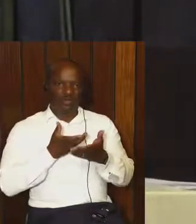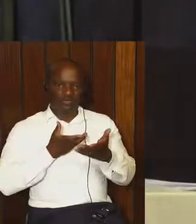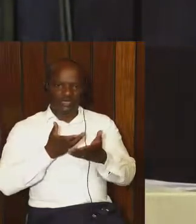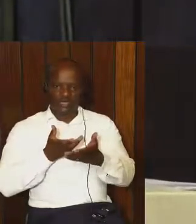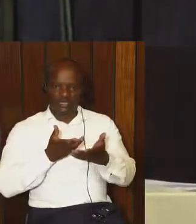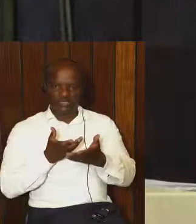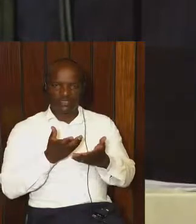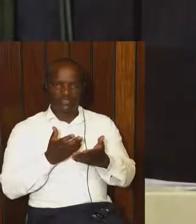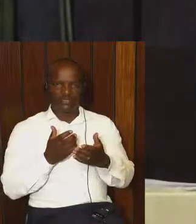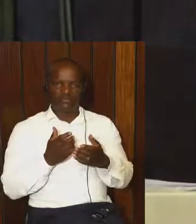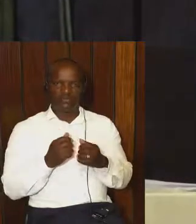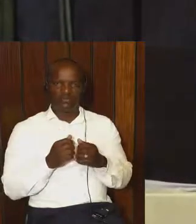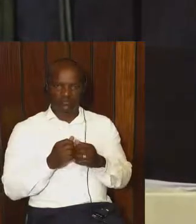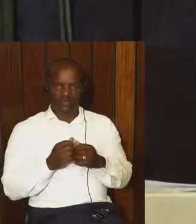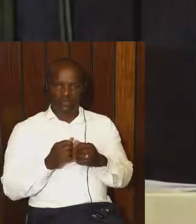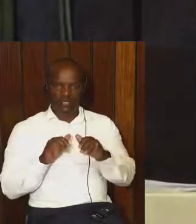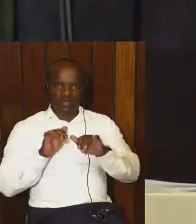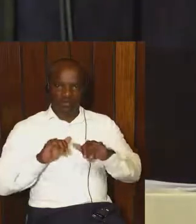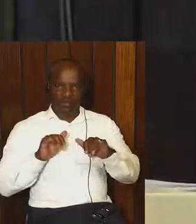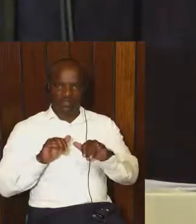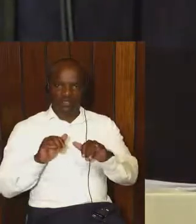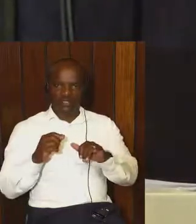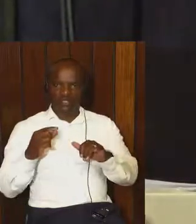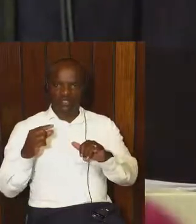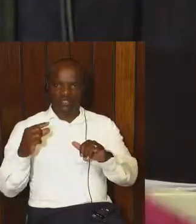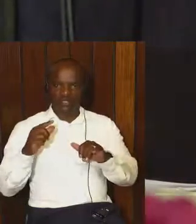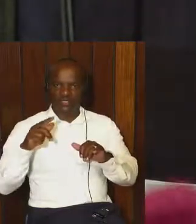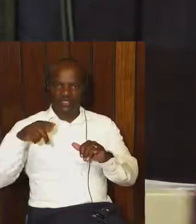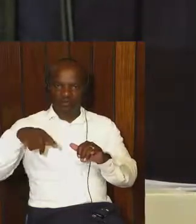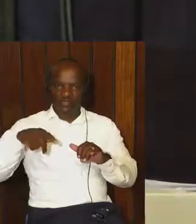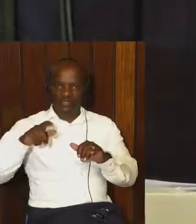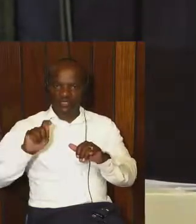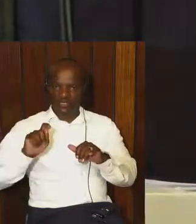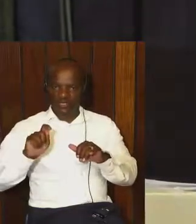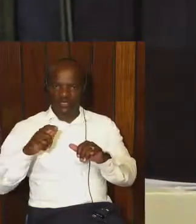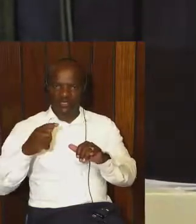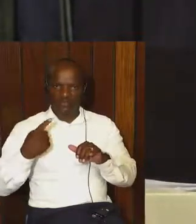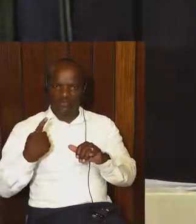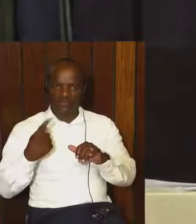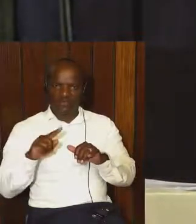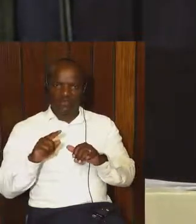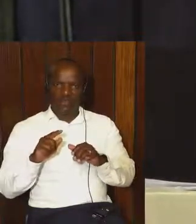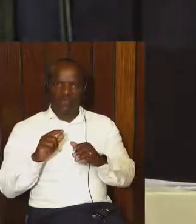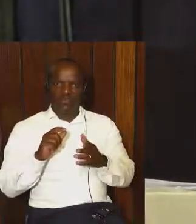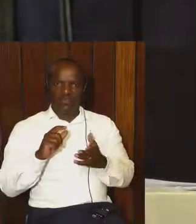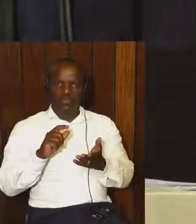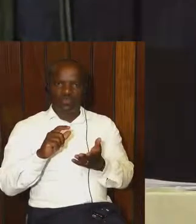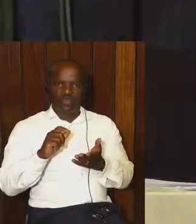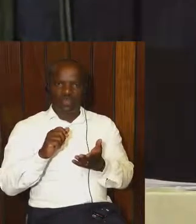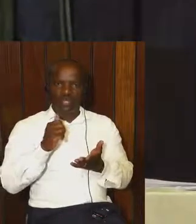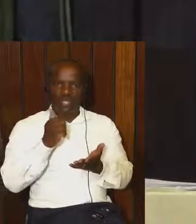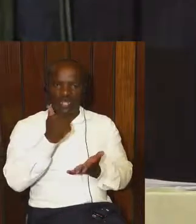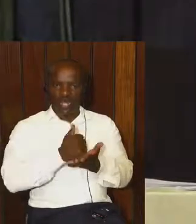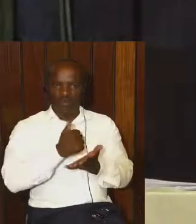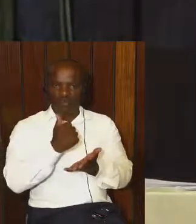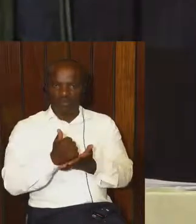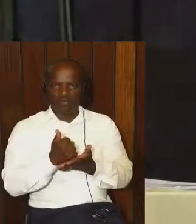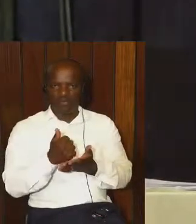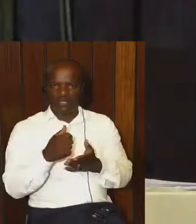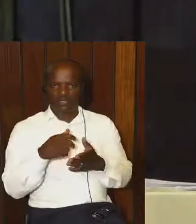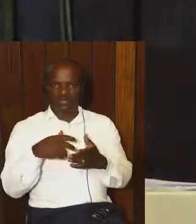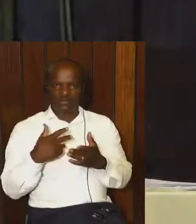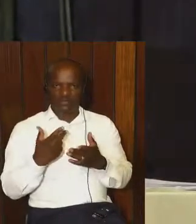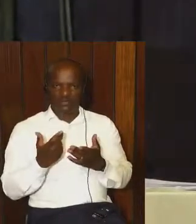other than waiting for GPT to get approval and everything, are we being told that the taxi industry is on